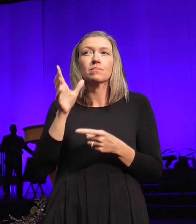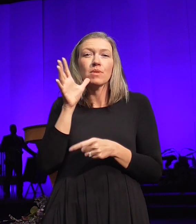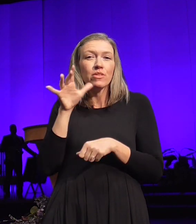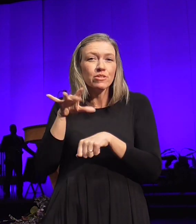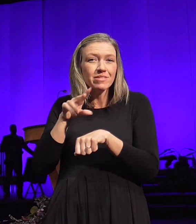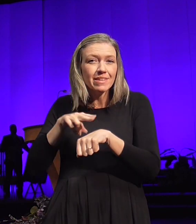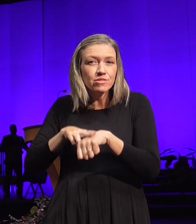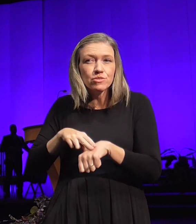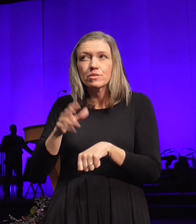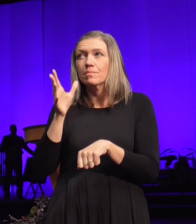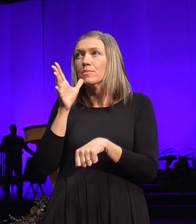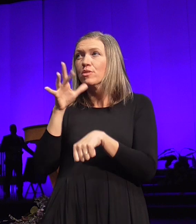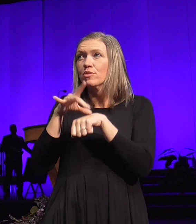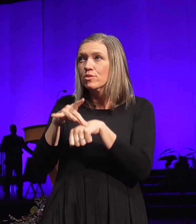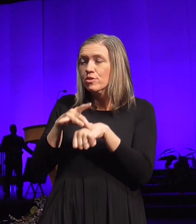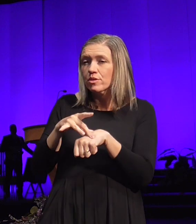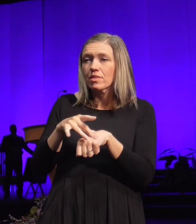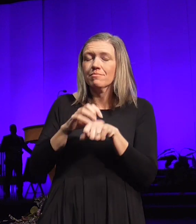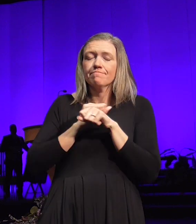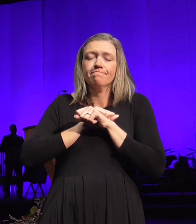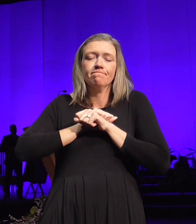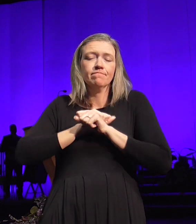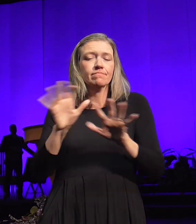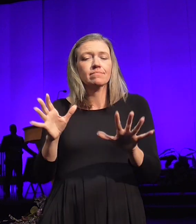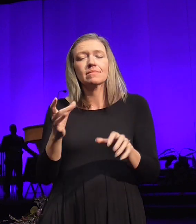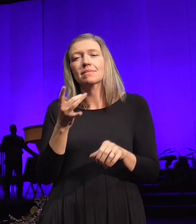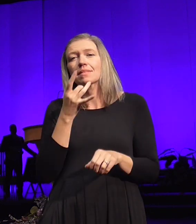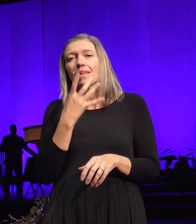with this blanket of love and light.